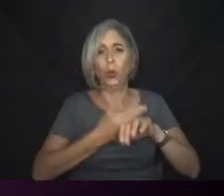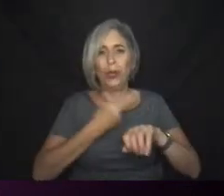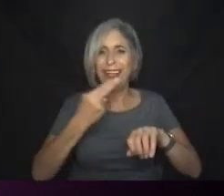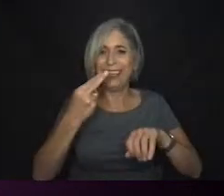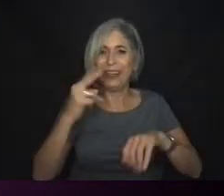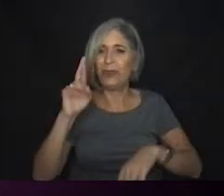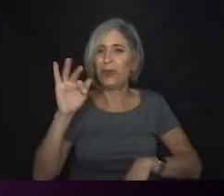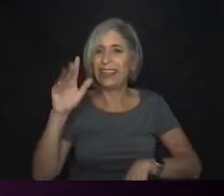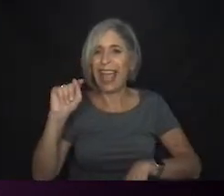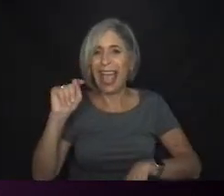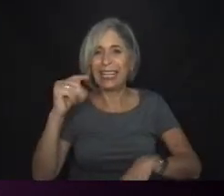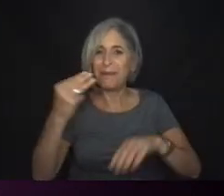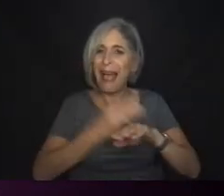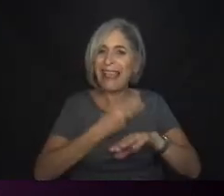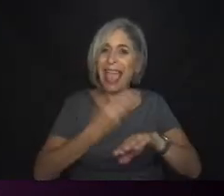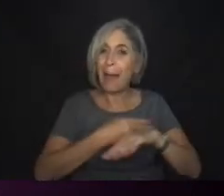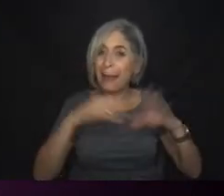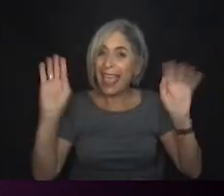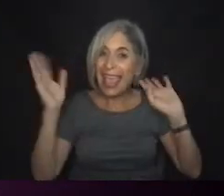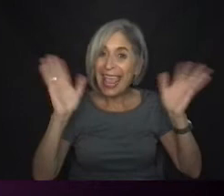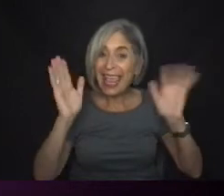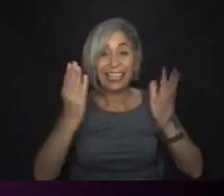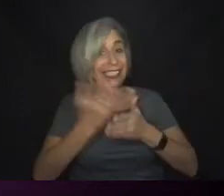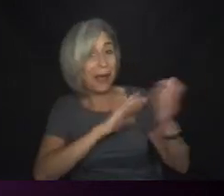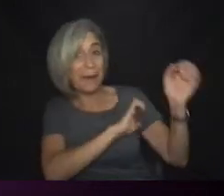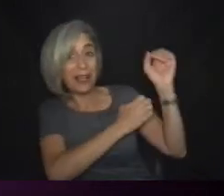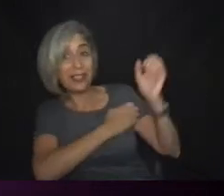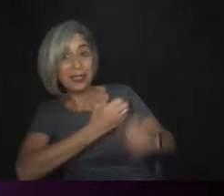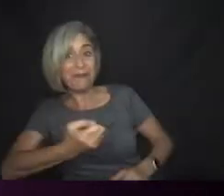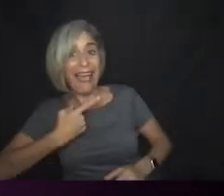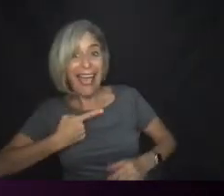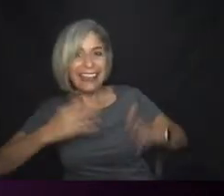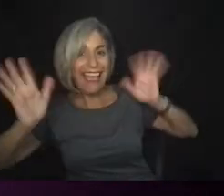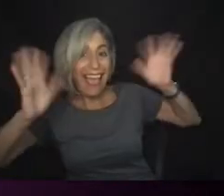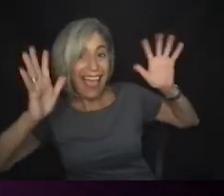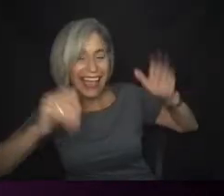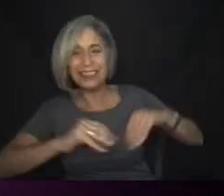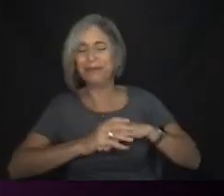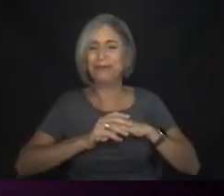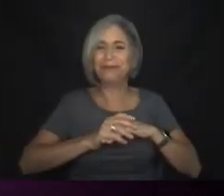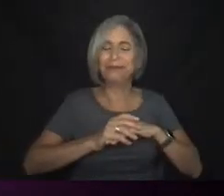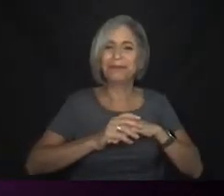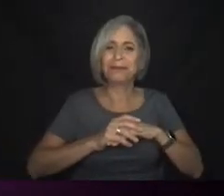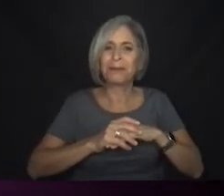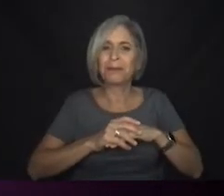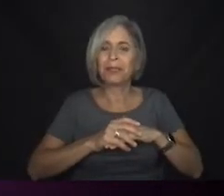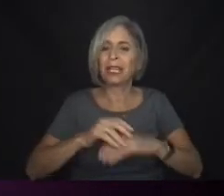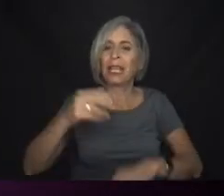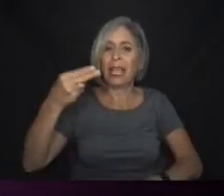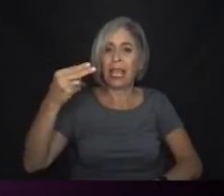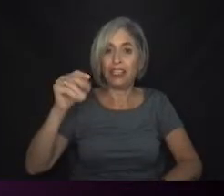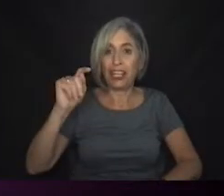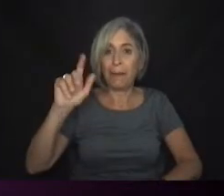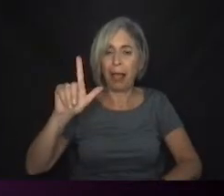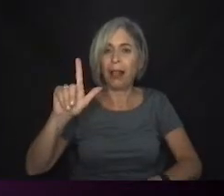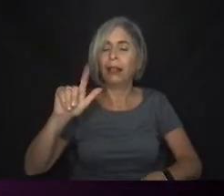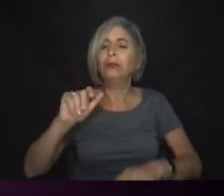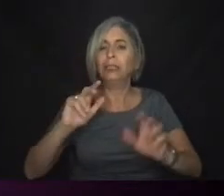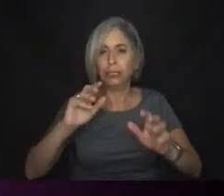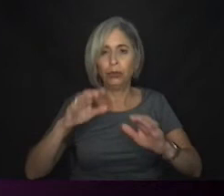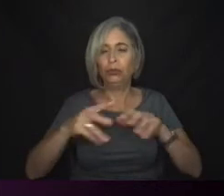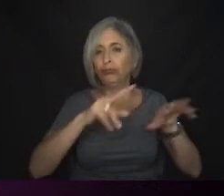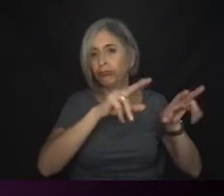right. And then some energy coming back. I'm into it. We need to render this in our HTML. So I will import